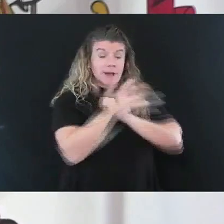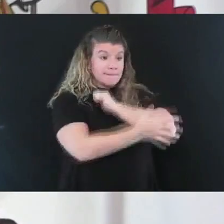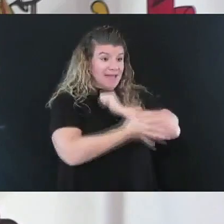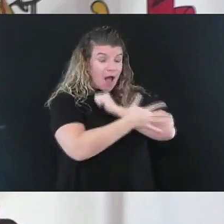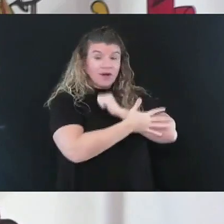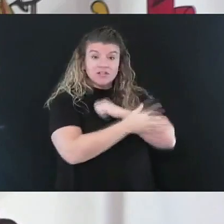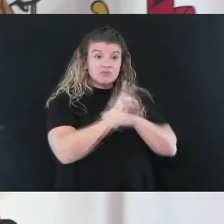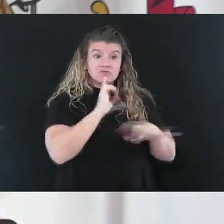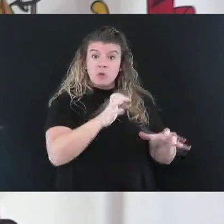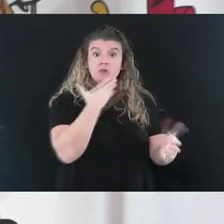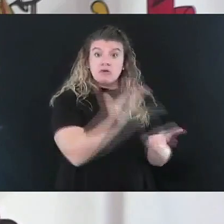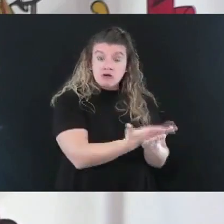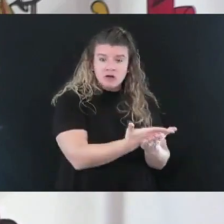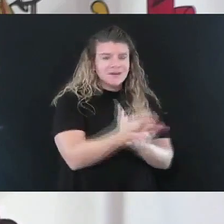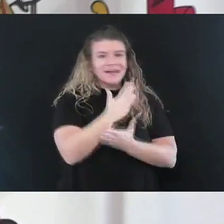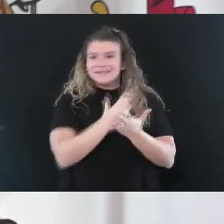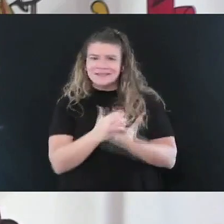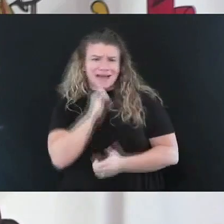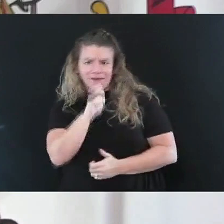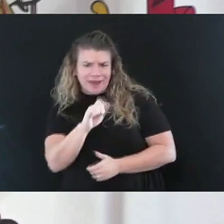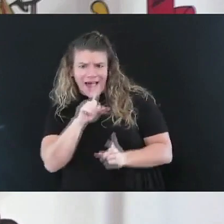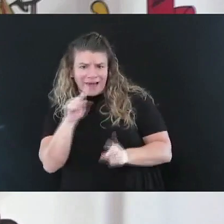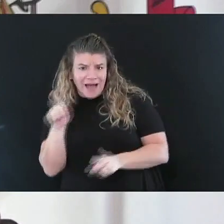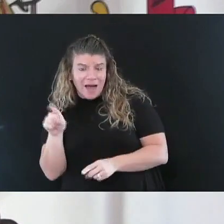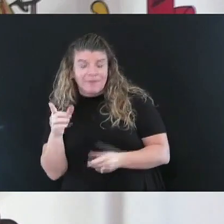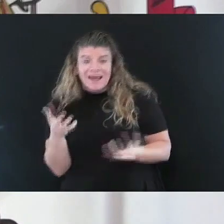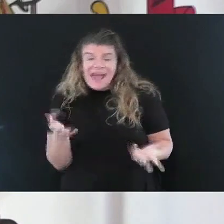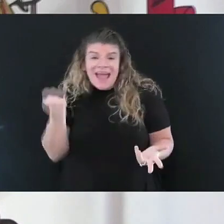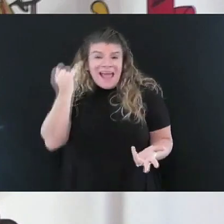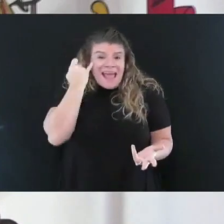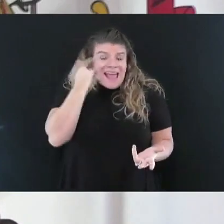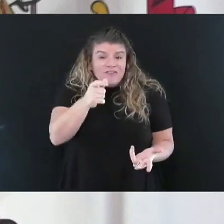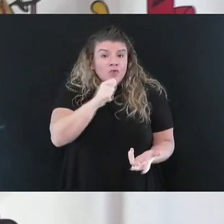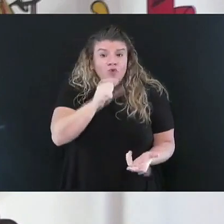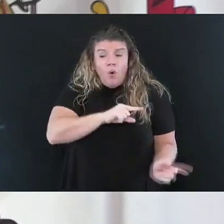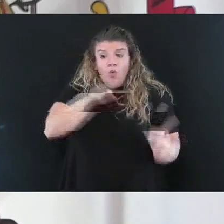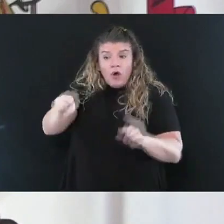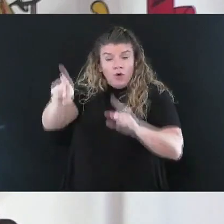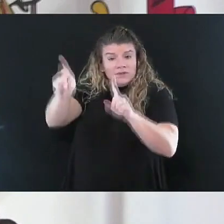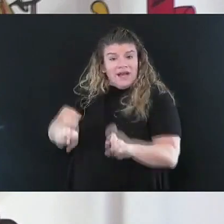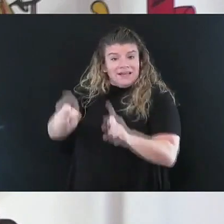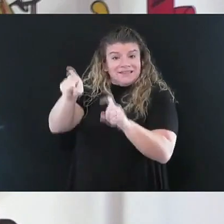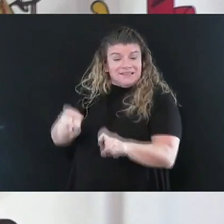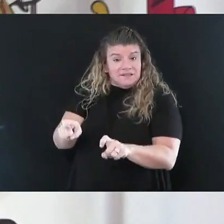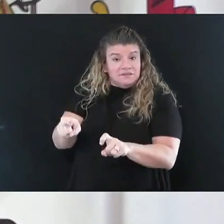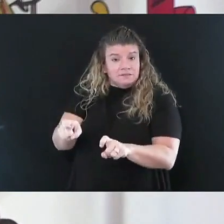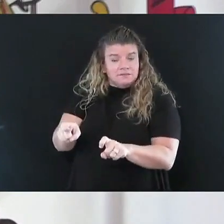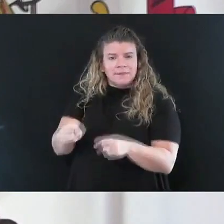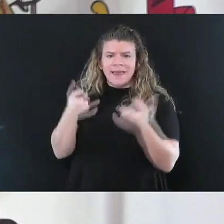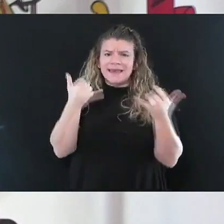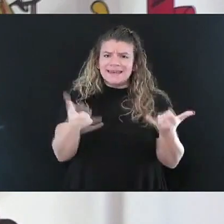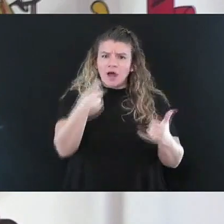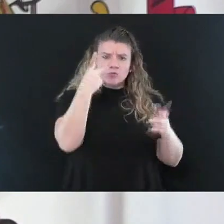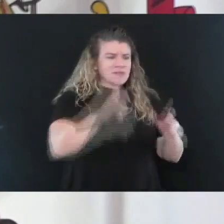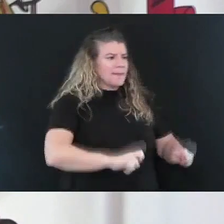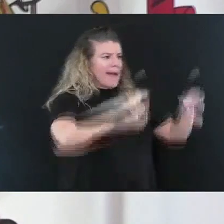that don't. And if you don't, what in the world do you expect any of us to